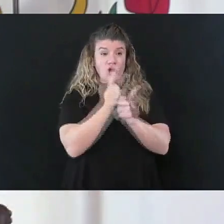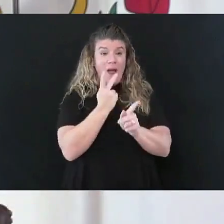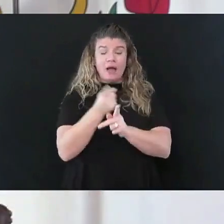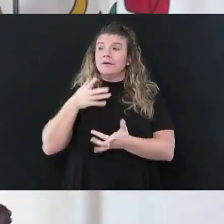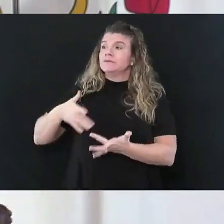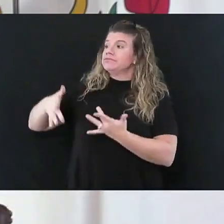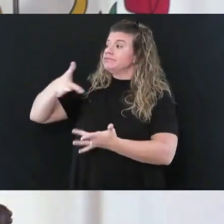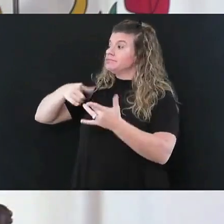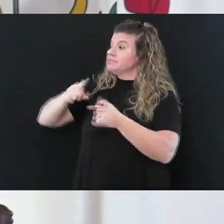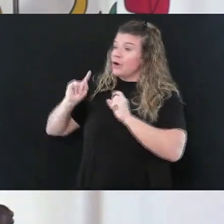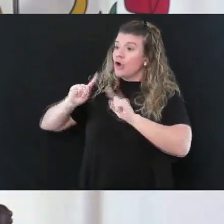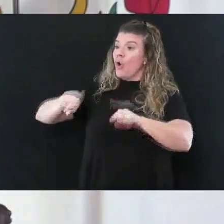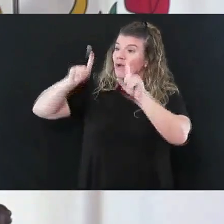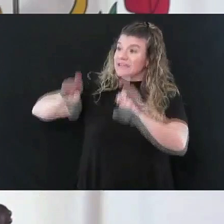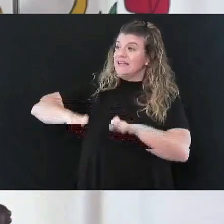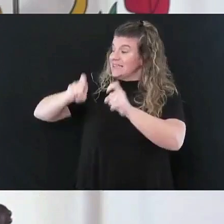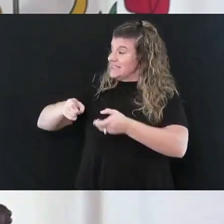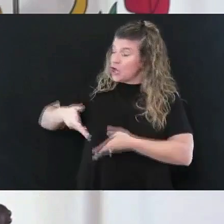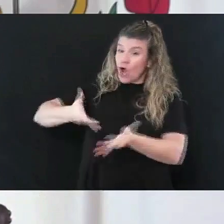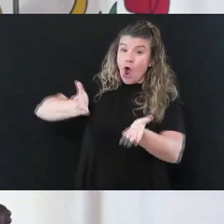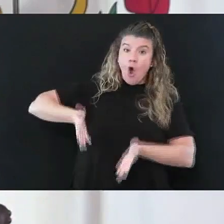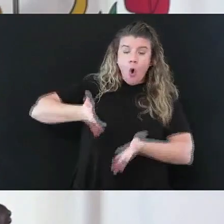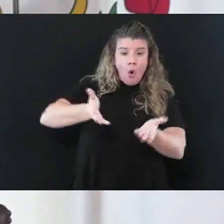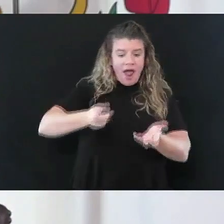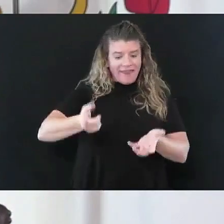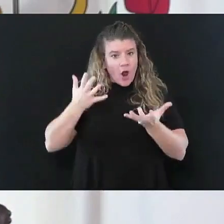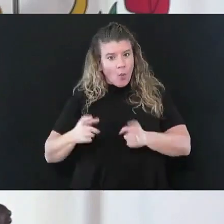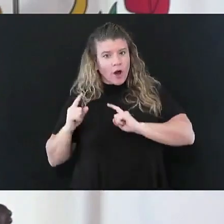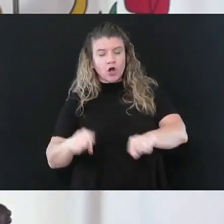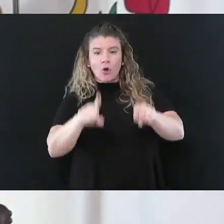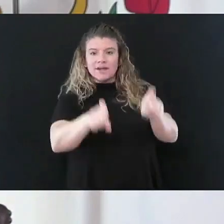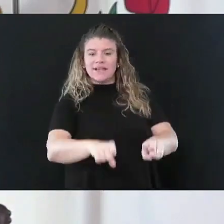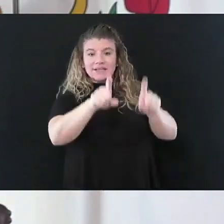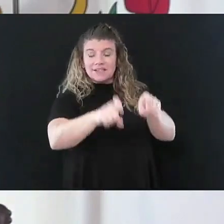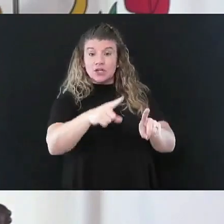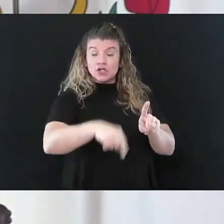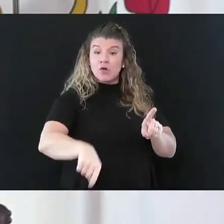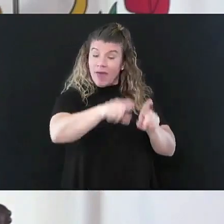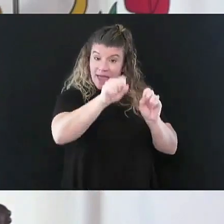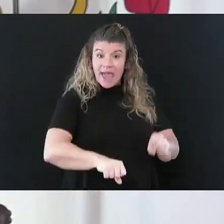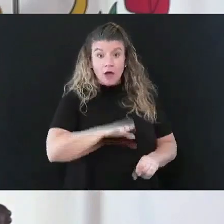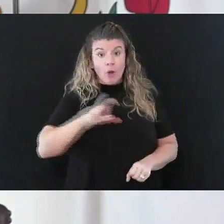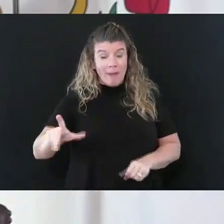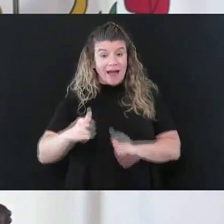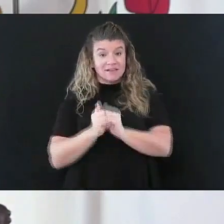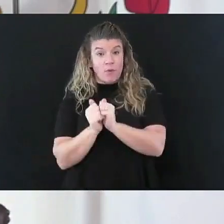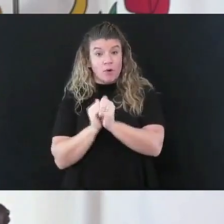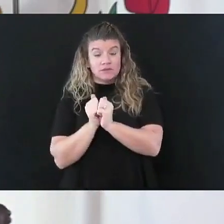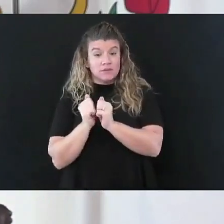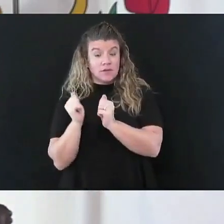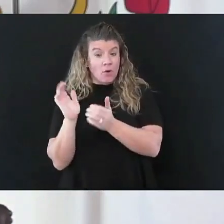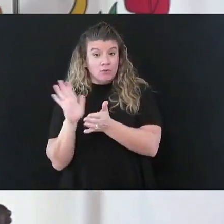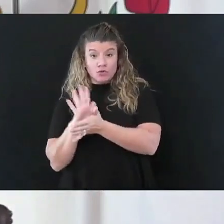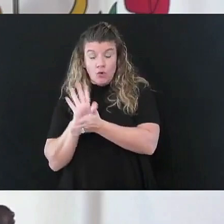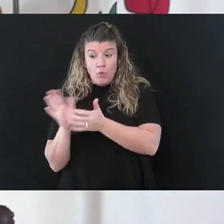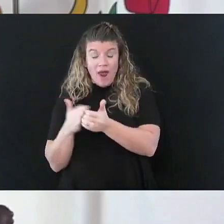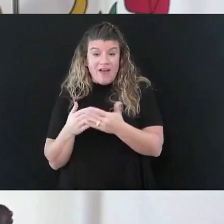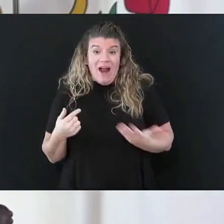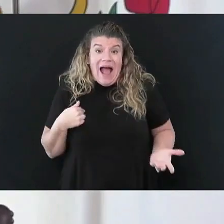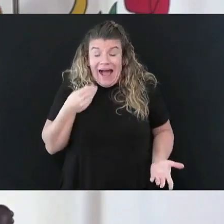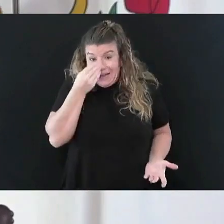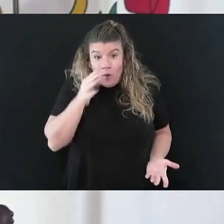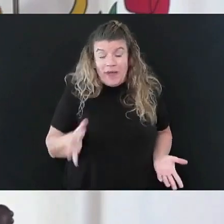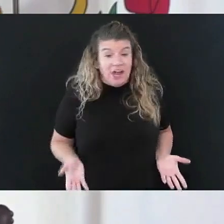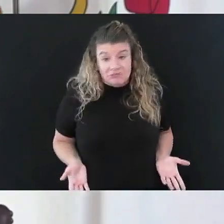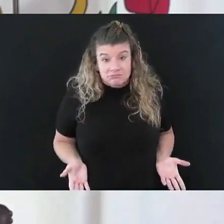to go get tested and everything, and maybe they're trying to get tested so that they can go back and play sports or whatever, really, I don't care.